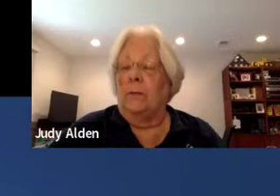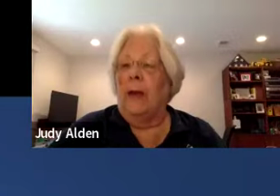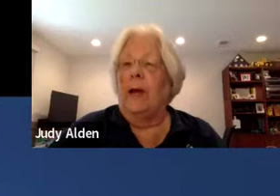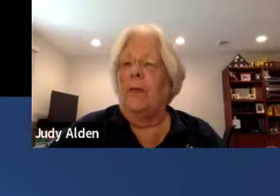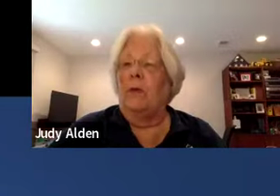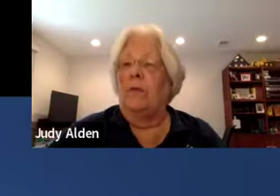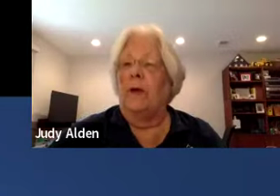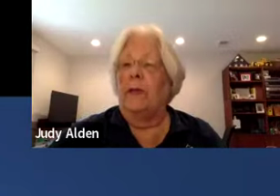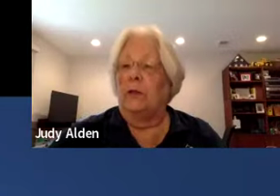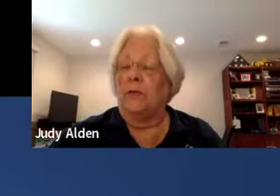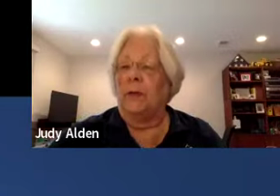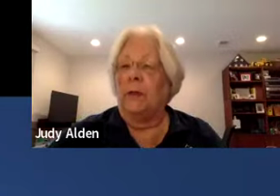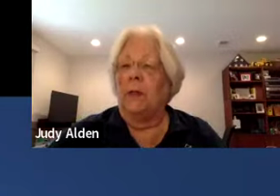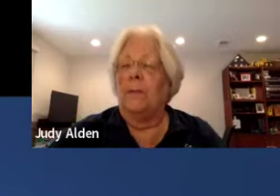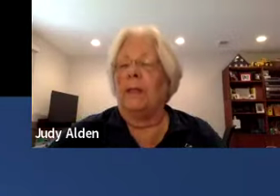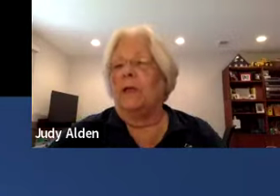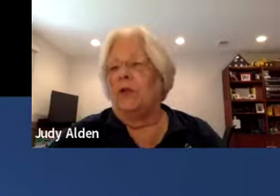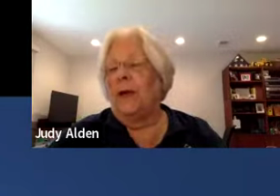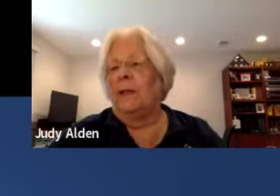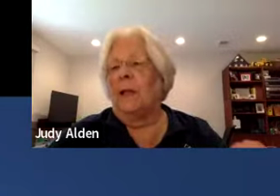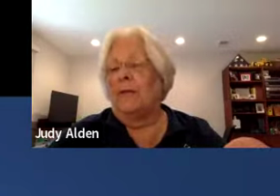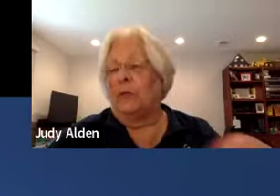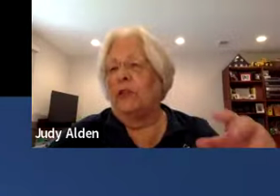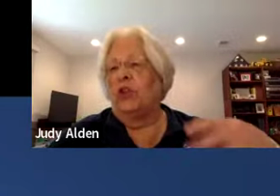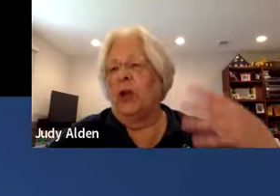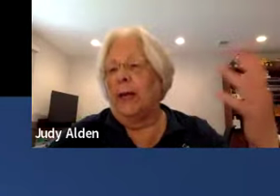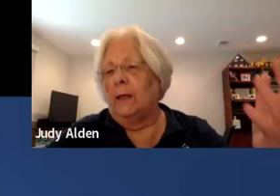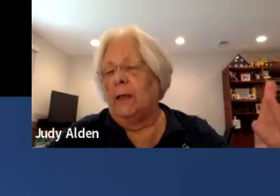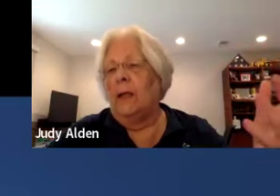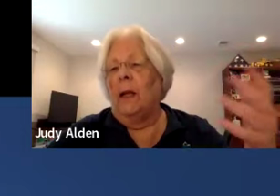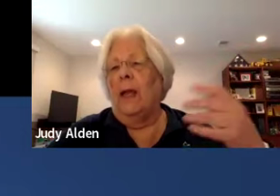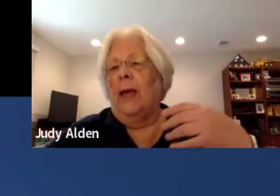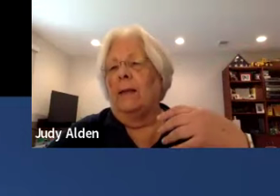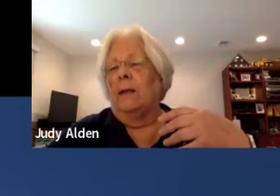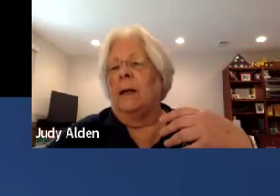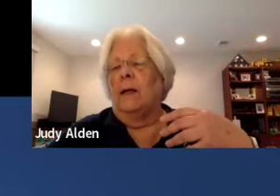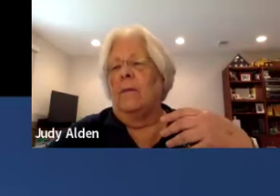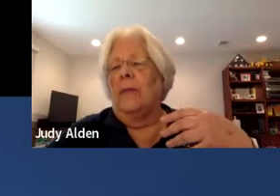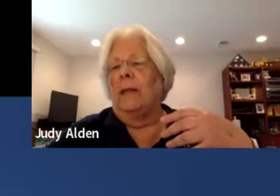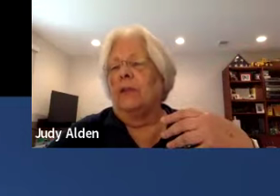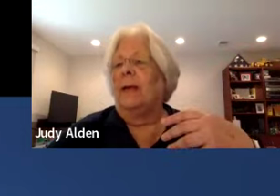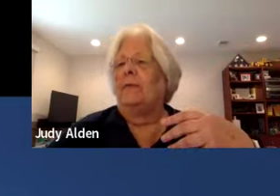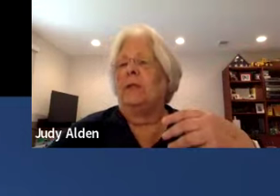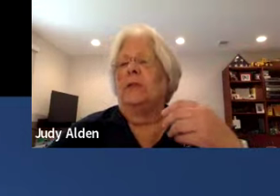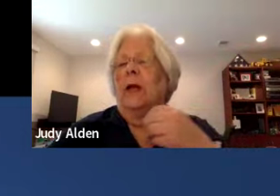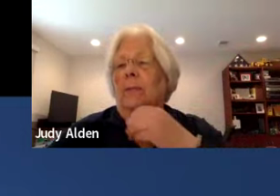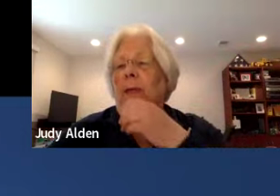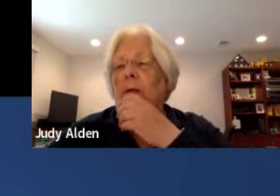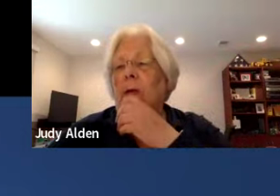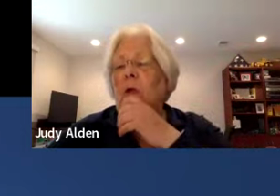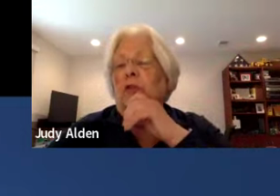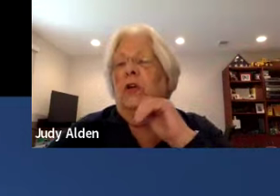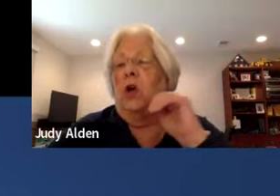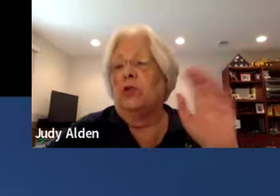Thank you. That I think would be very useful because I do find a lot of resharing and that sometimes doesn't tell